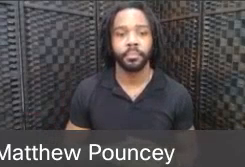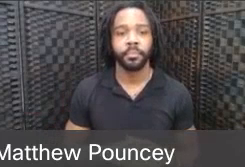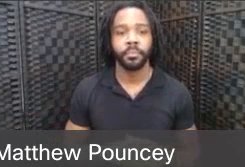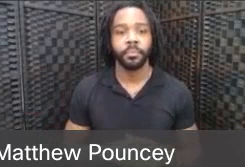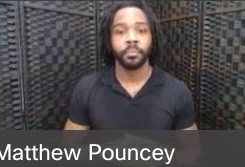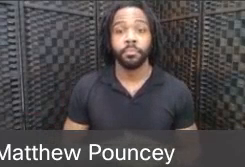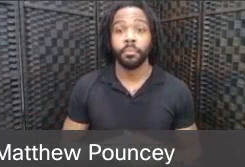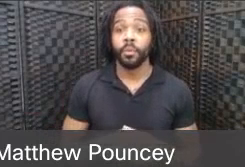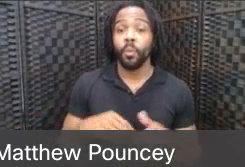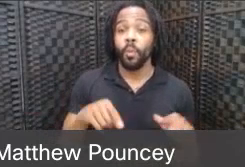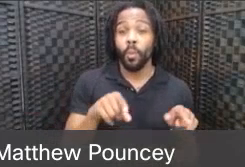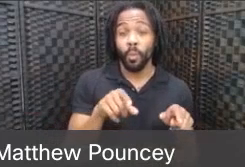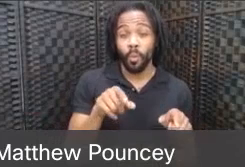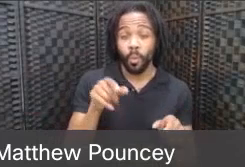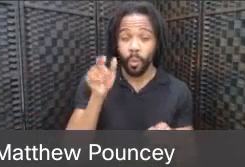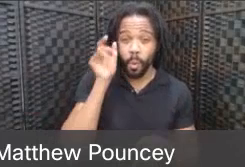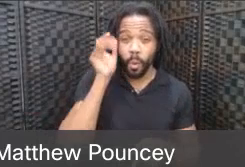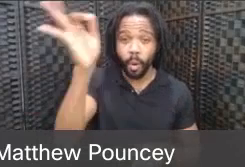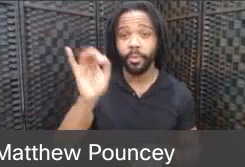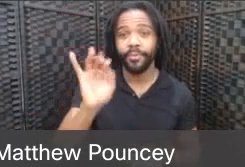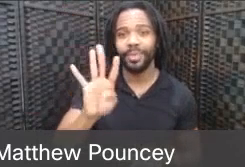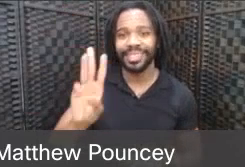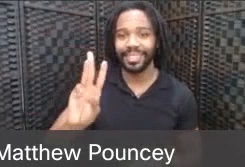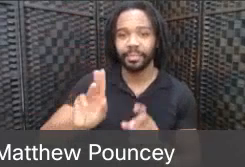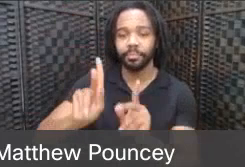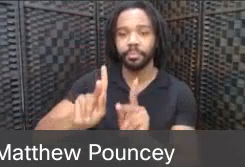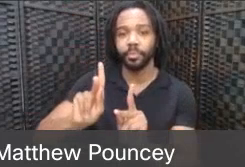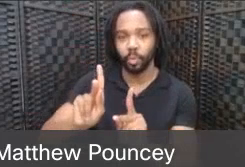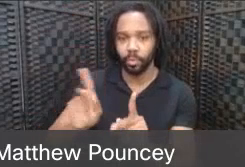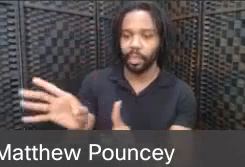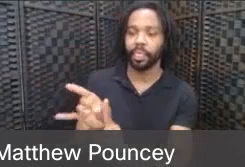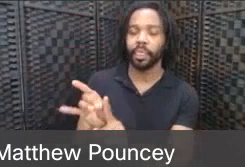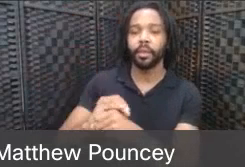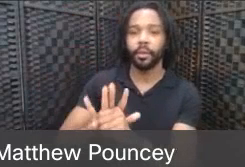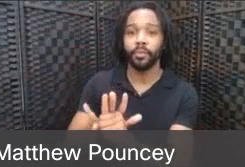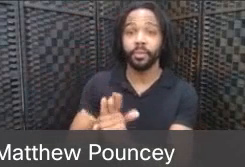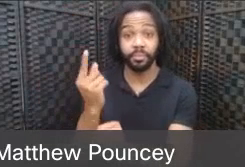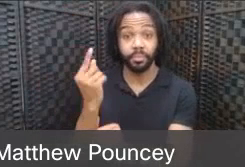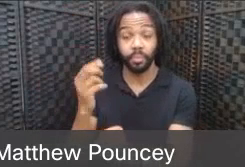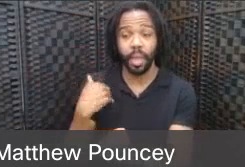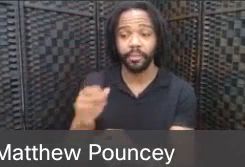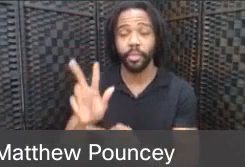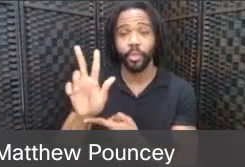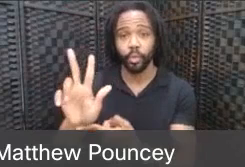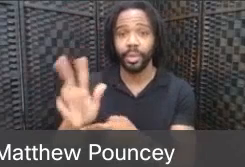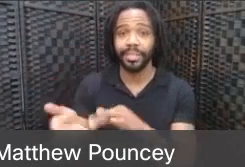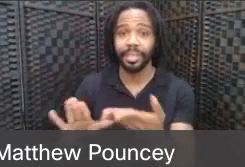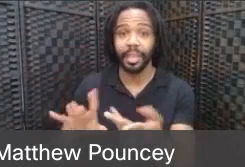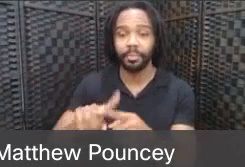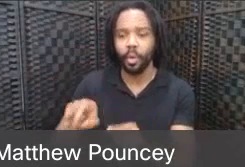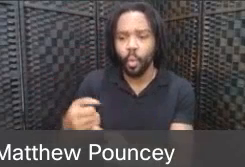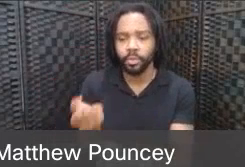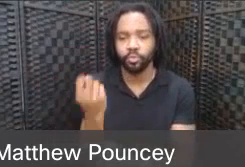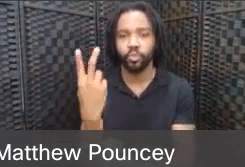almost 46% of people have contracted COVID. Of these, we've had 3 deaths, but only 2 that were confirmed as